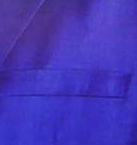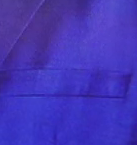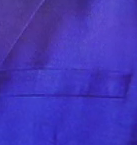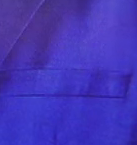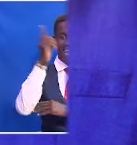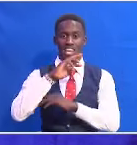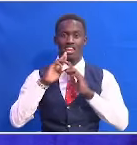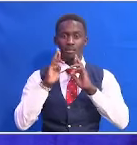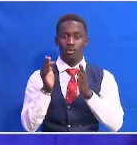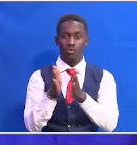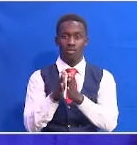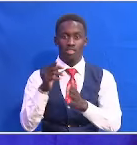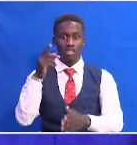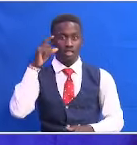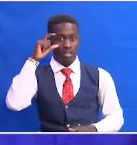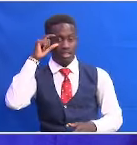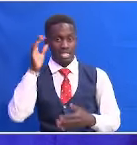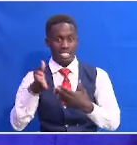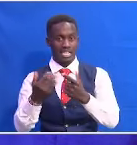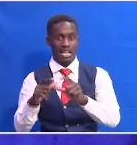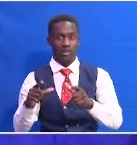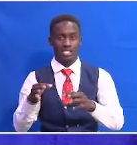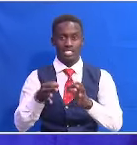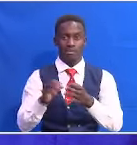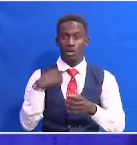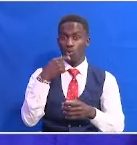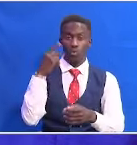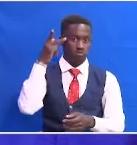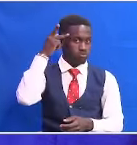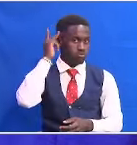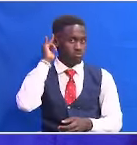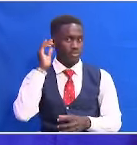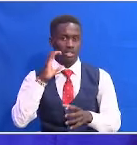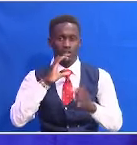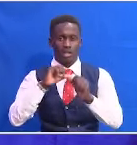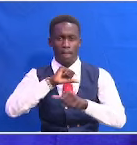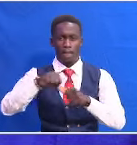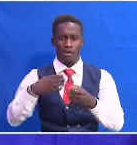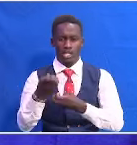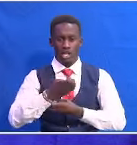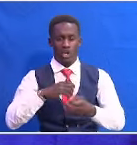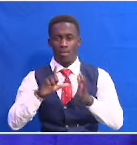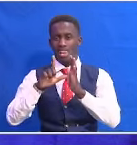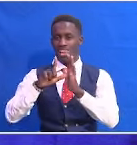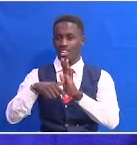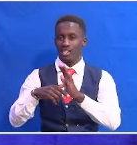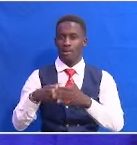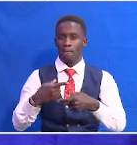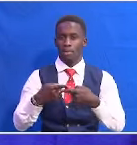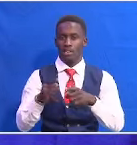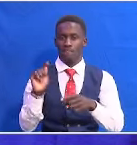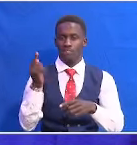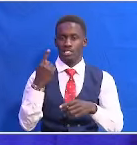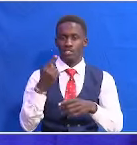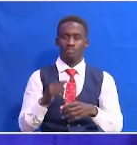They report with me, George Maringa. Kelvin McCrory's on sign language interpretation. That conversation on the economy is coming up in just a short while. And